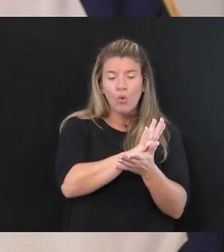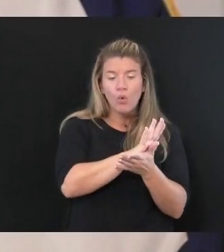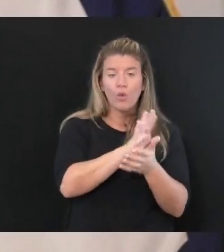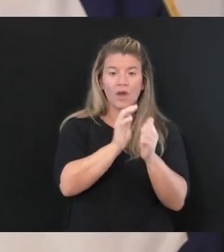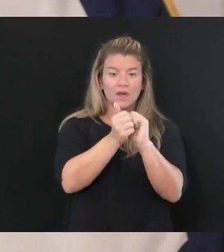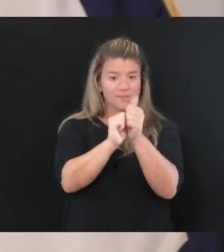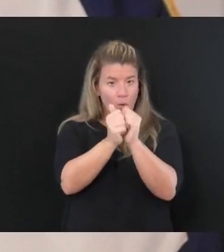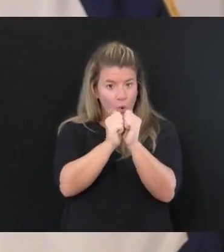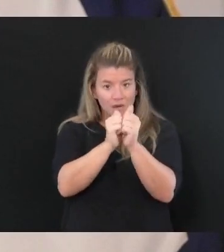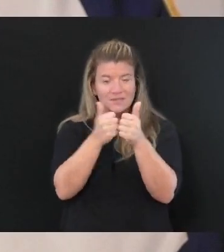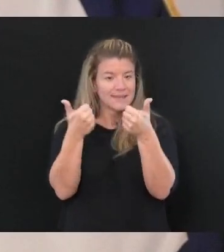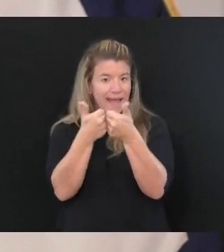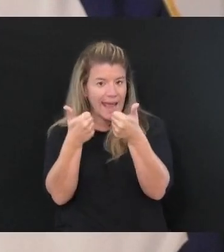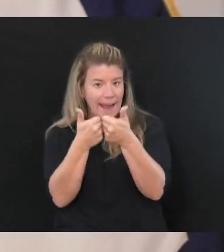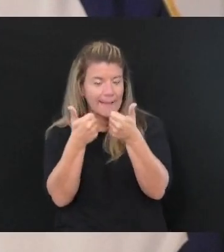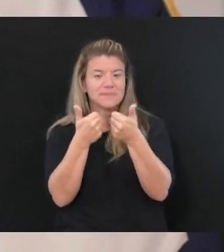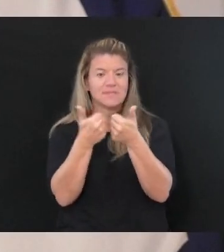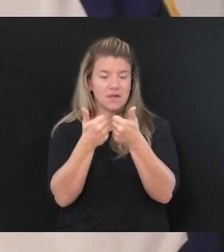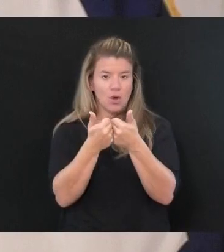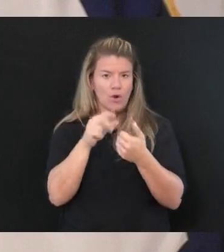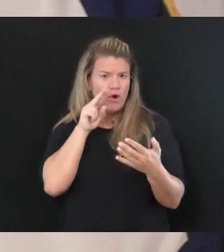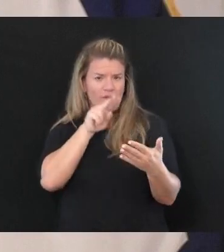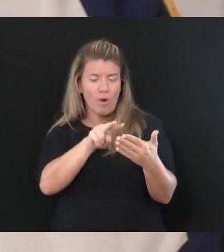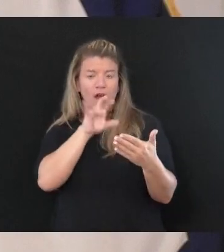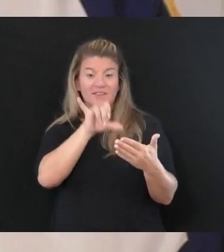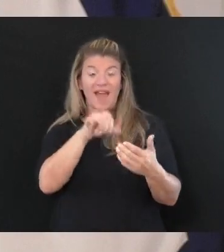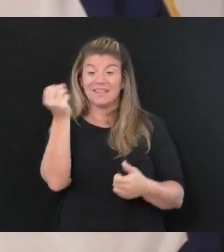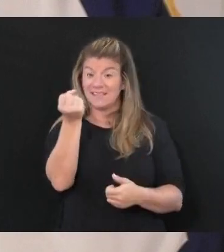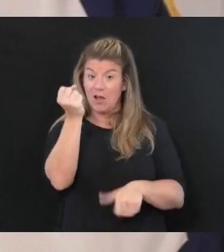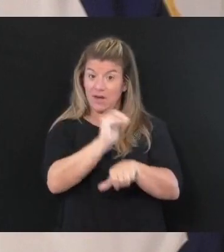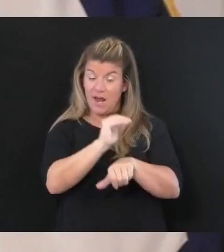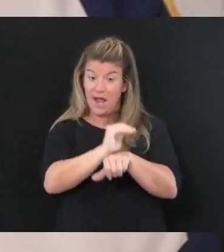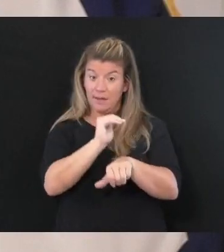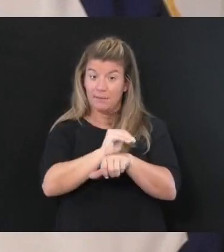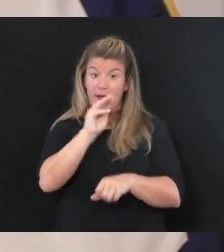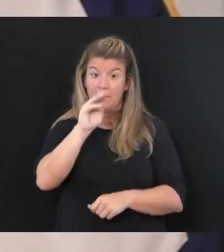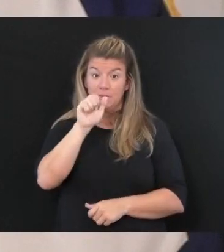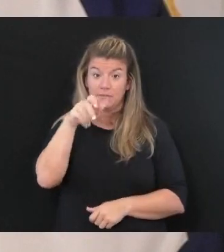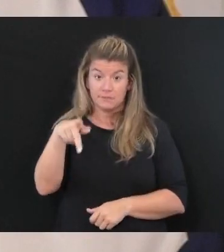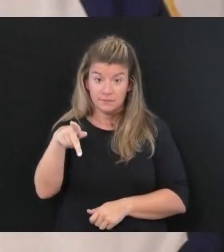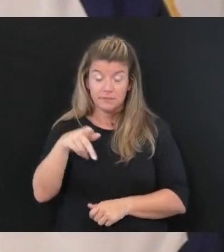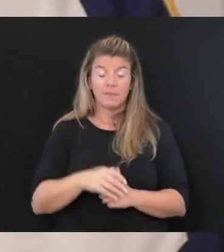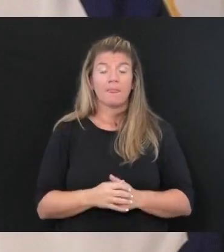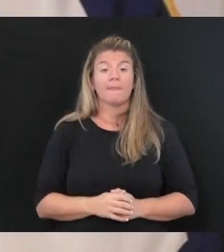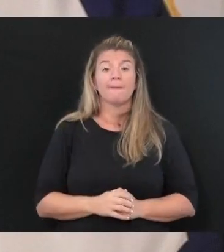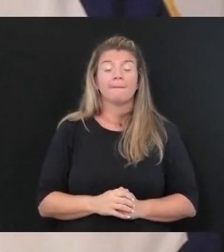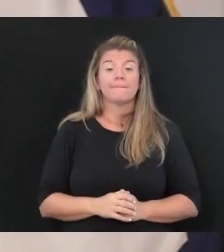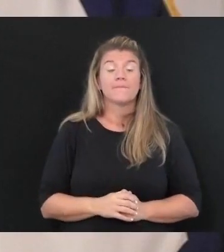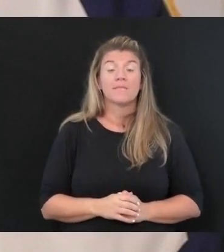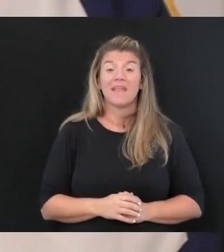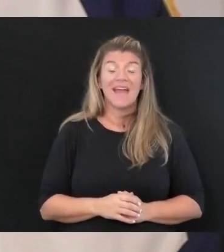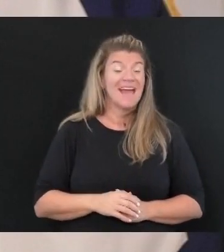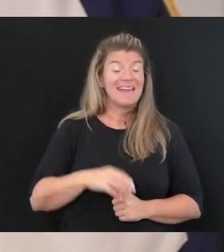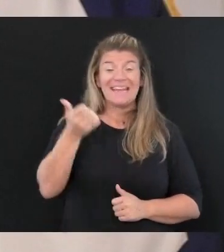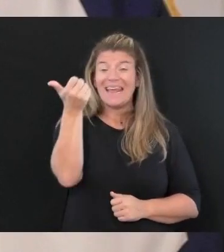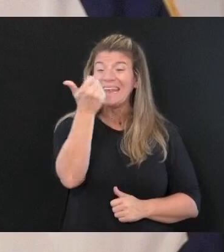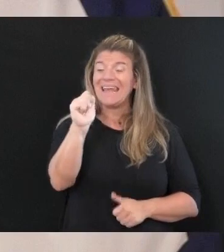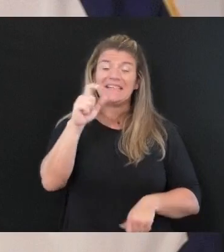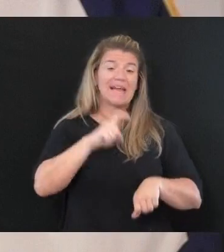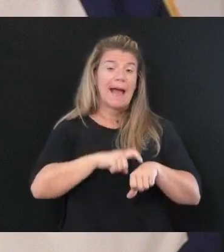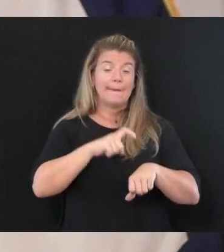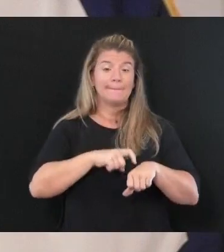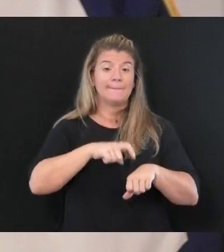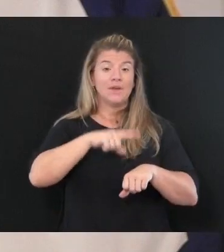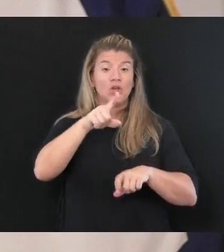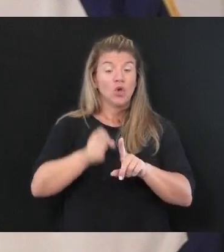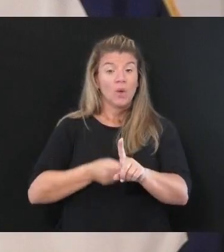extracurricular and everything. We'll go with that map on Saturday night. As far as if we ever go red, at that point in